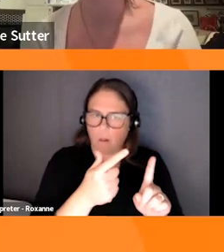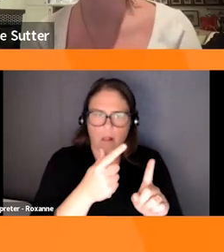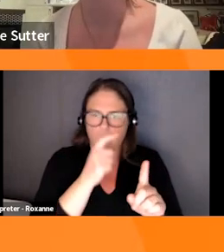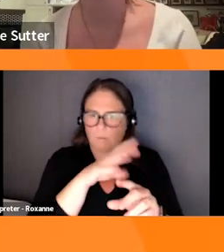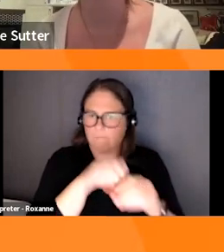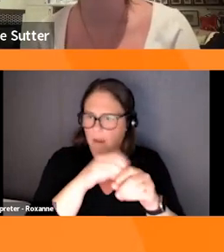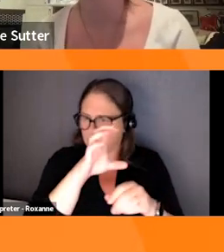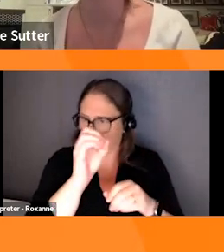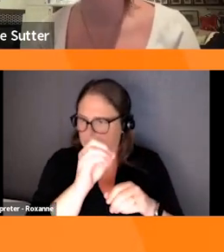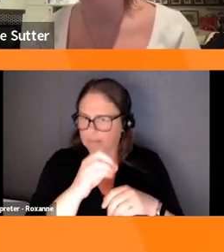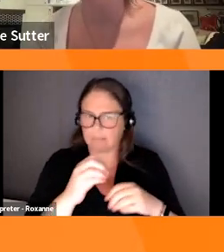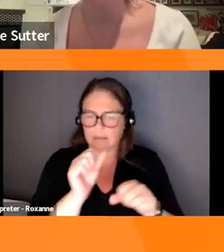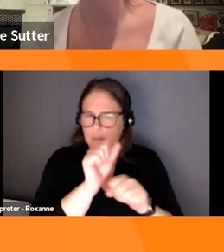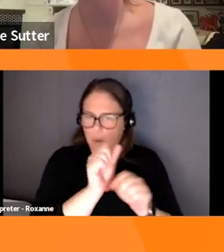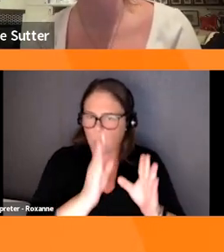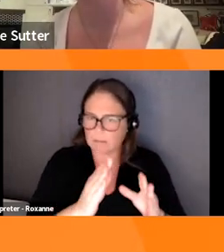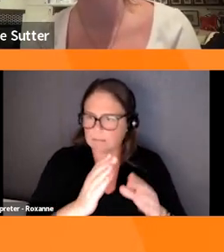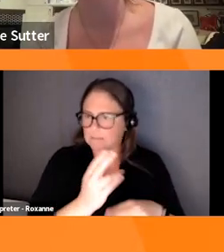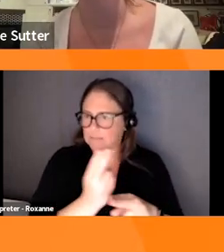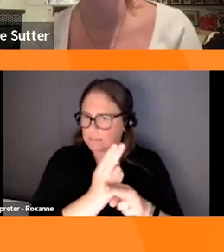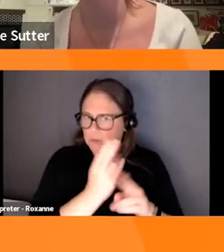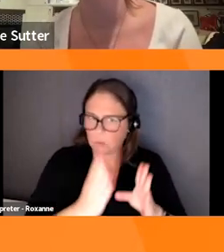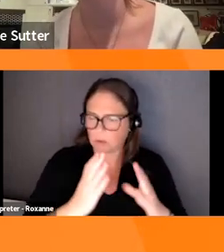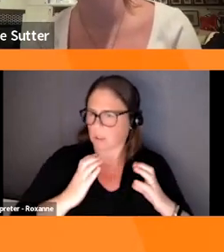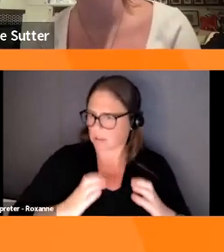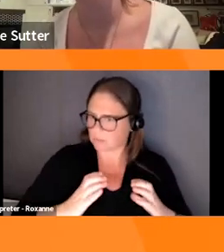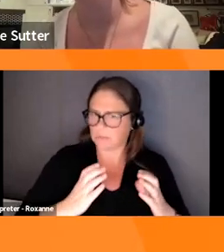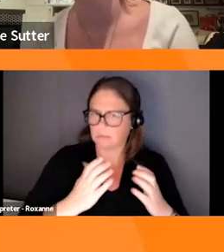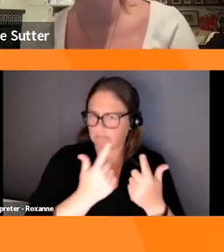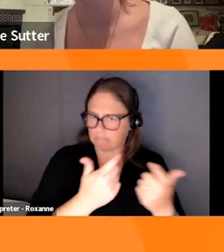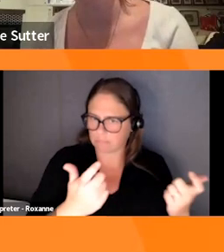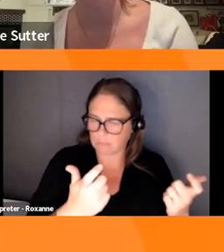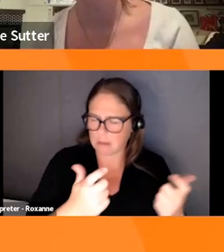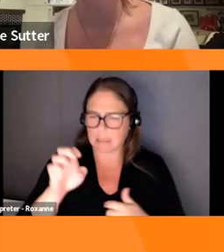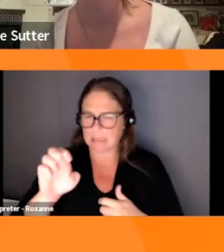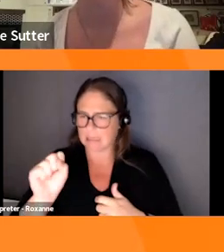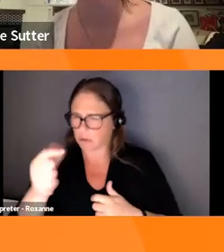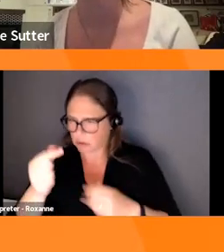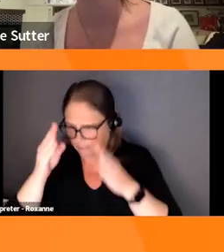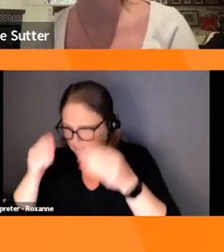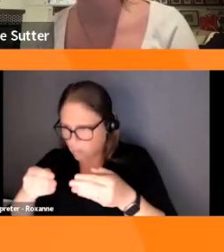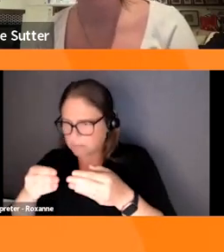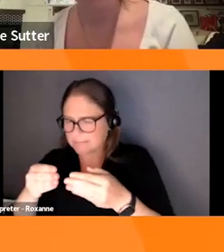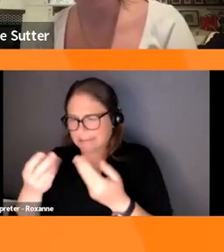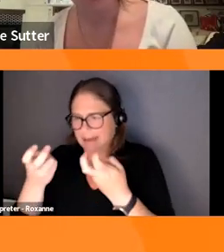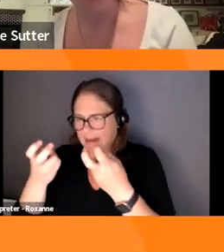employees, customers, and more. ESG focuses more on the needs of